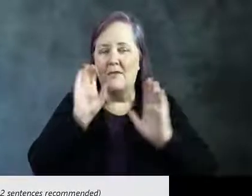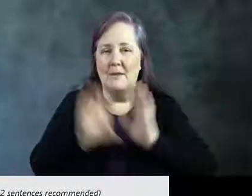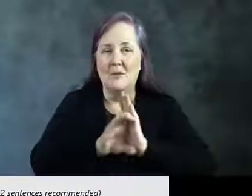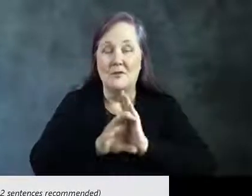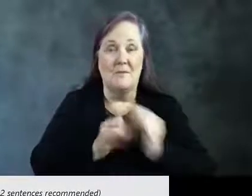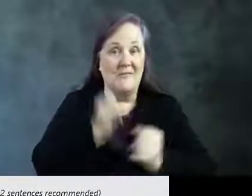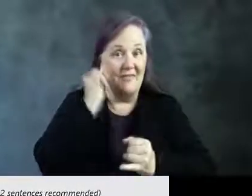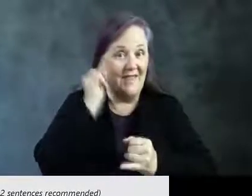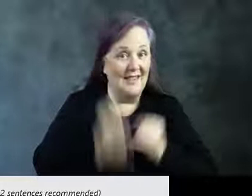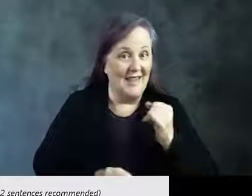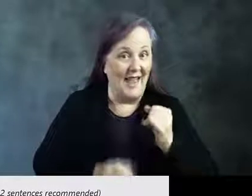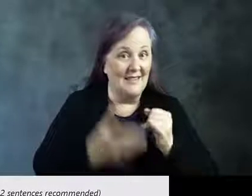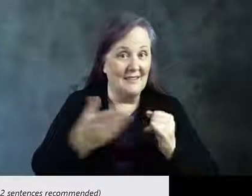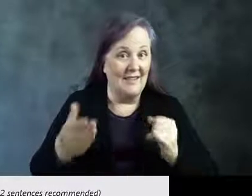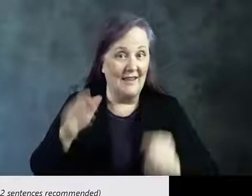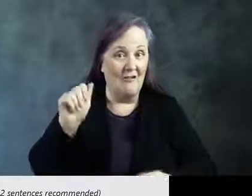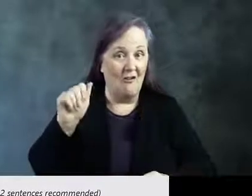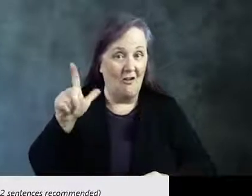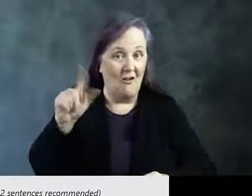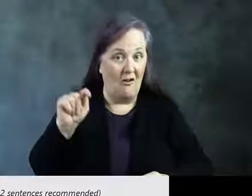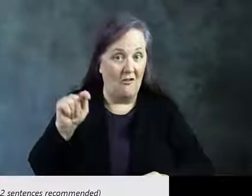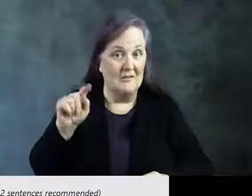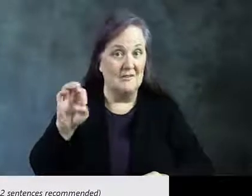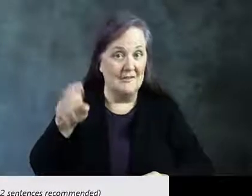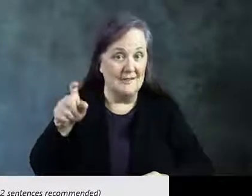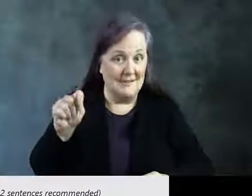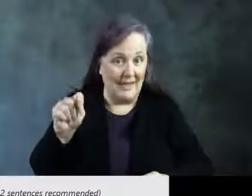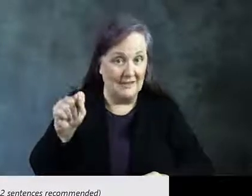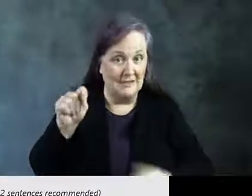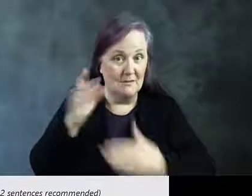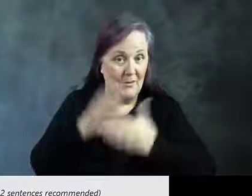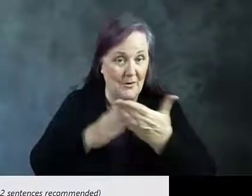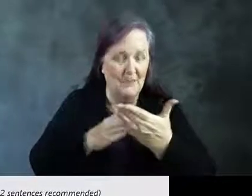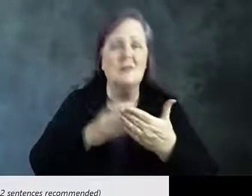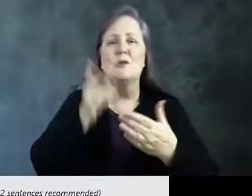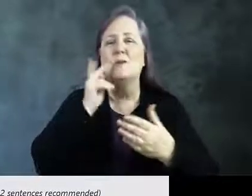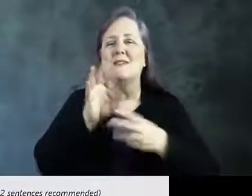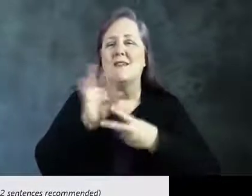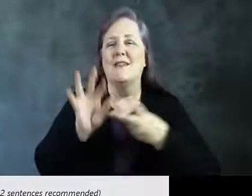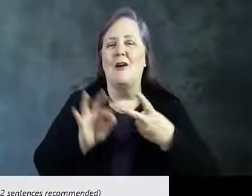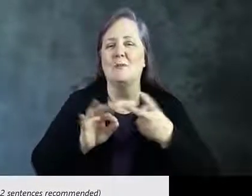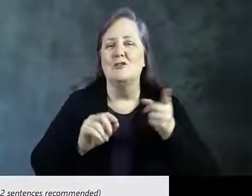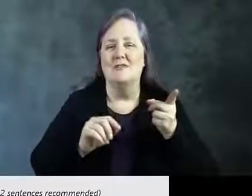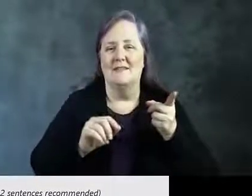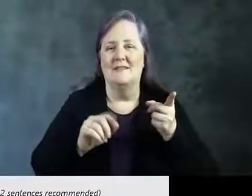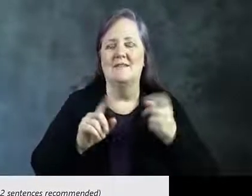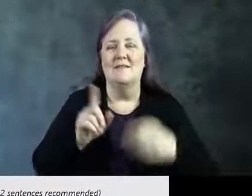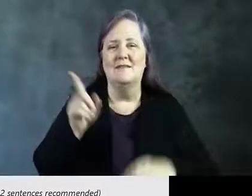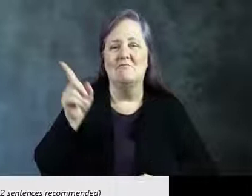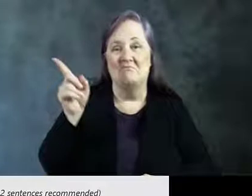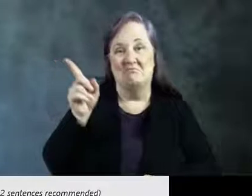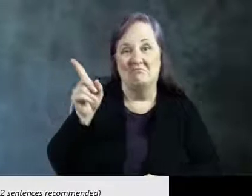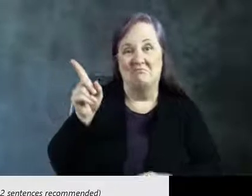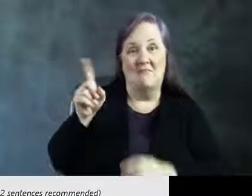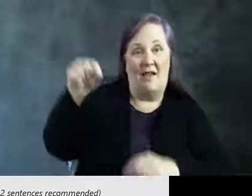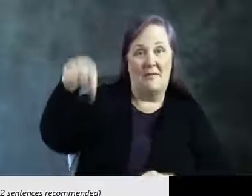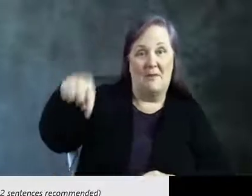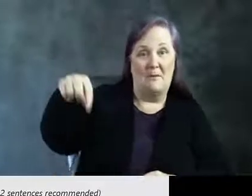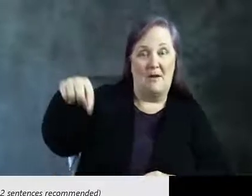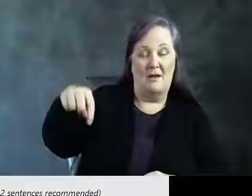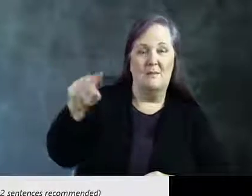in alt text before we move on is you will see that there is an option here at the bottom that says mark